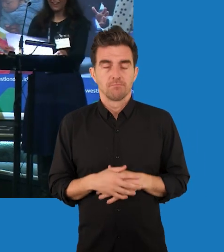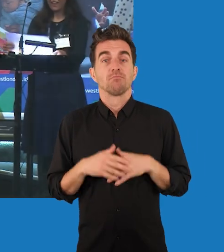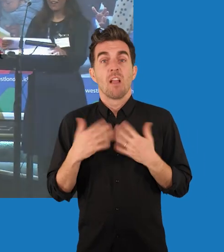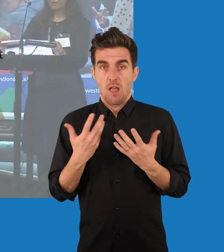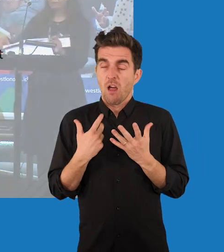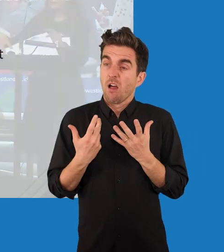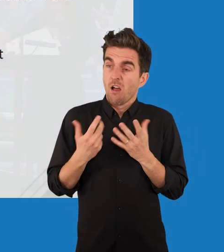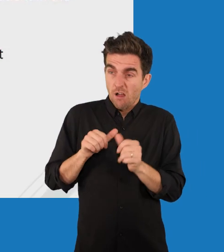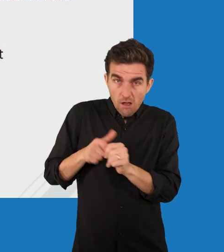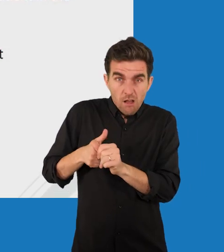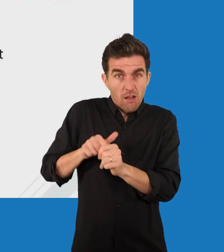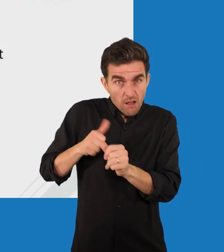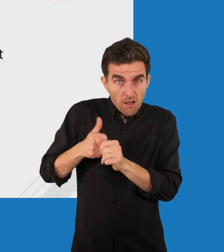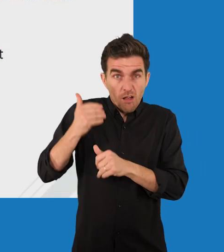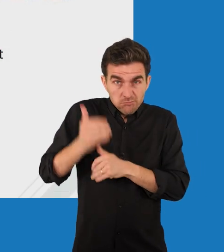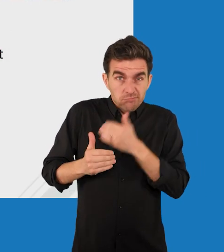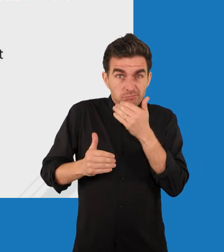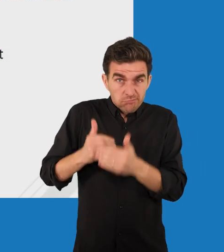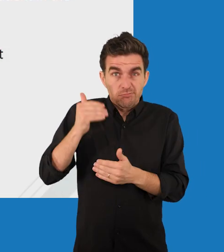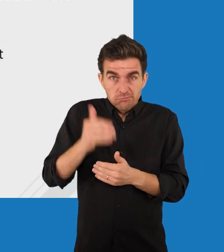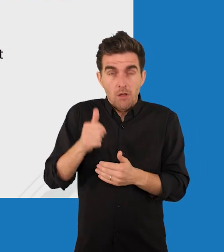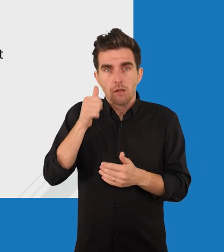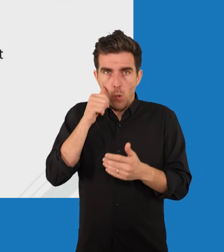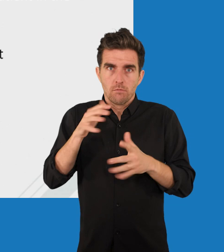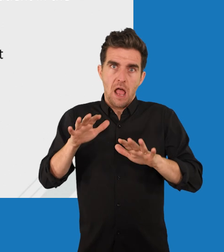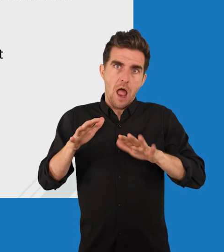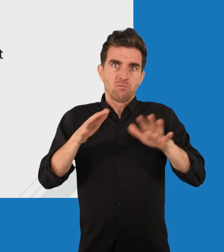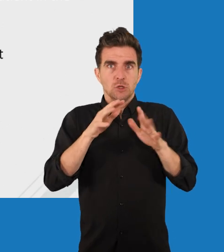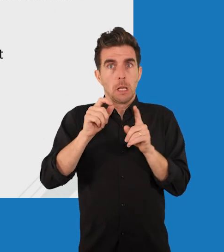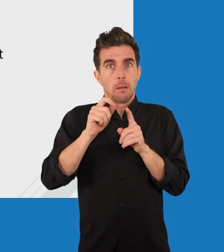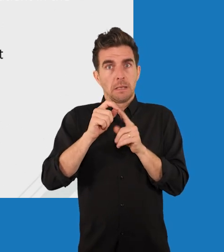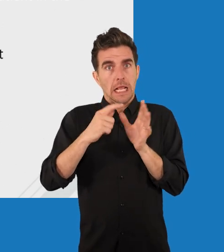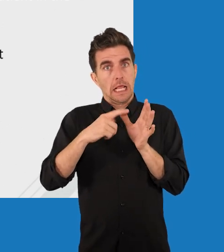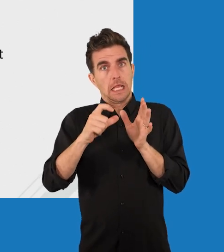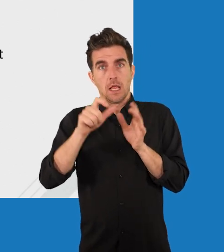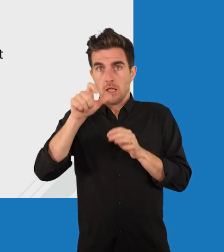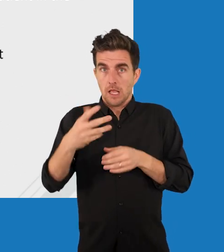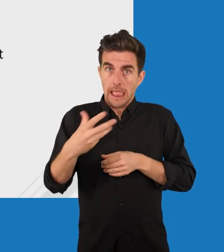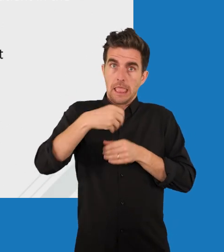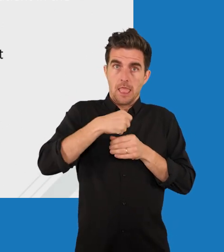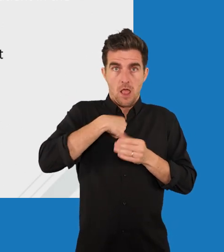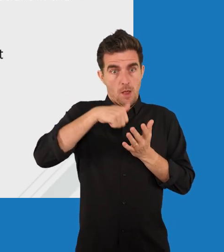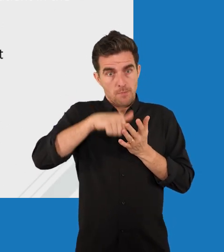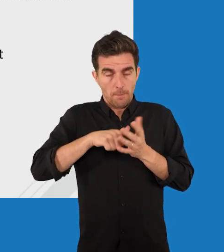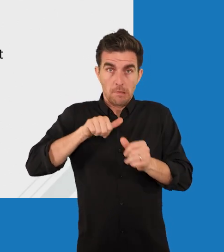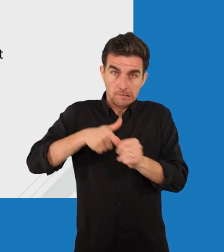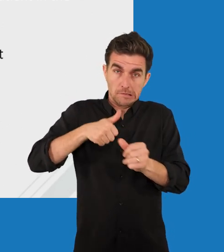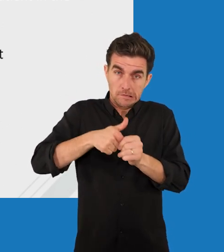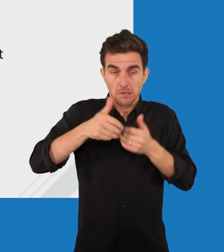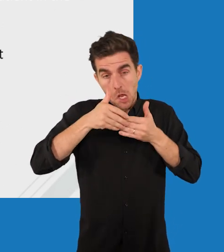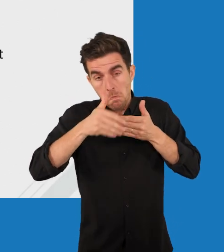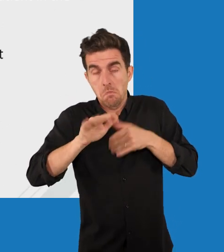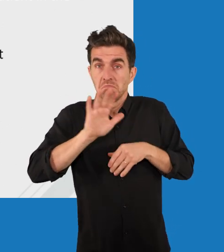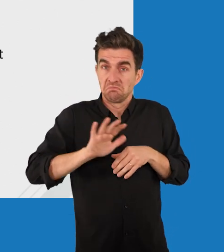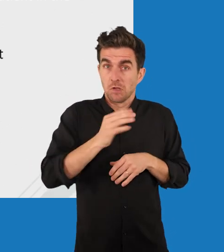Annette. So we went on a journey together. Now, I know Annette said that on average, a PAC patient